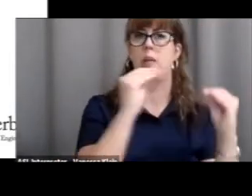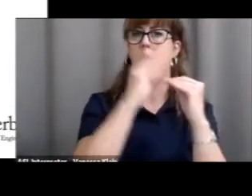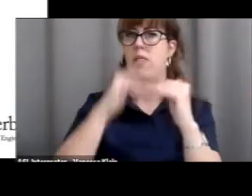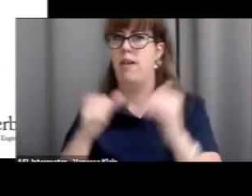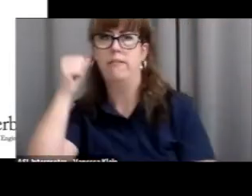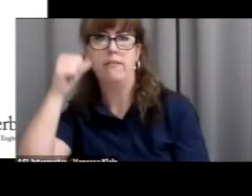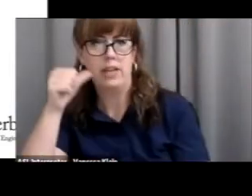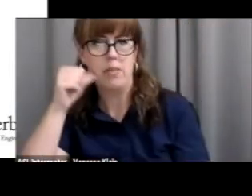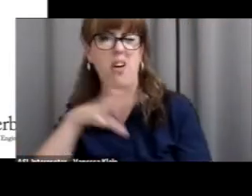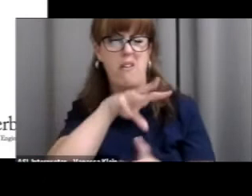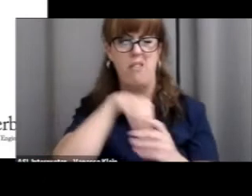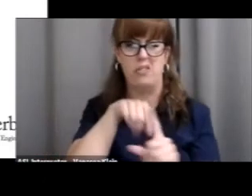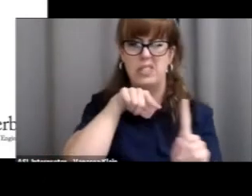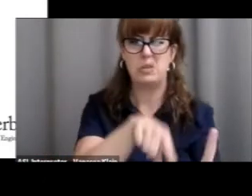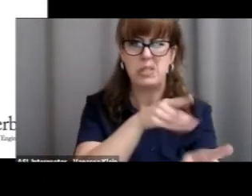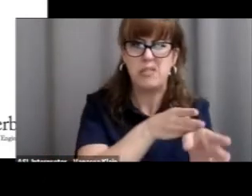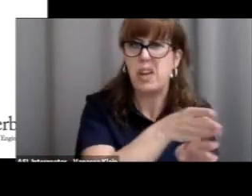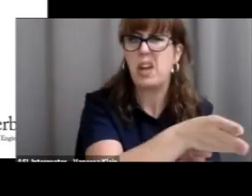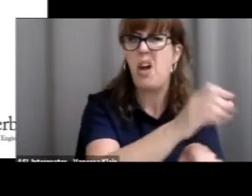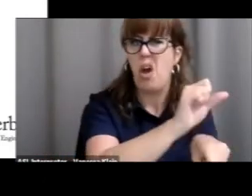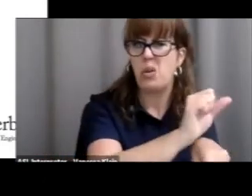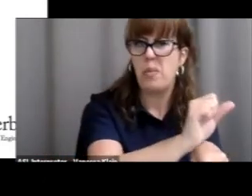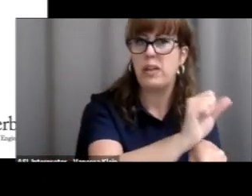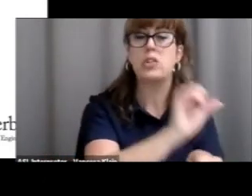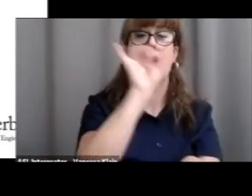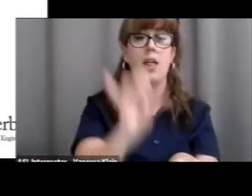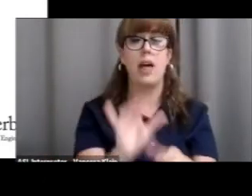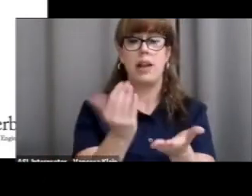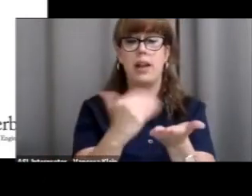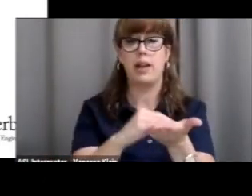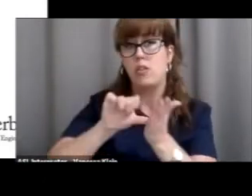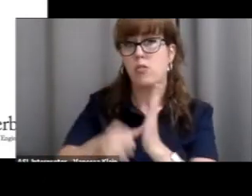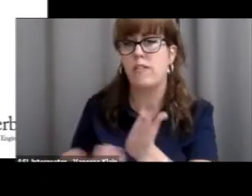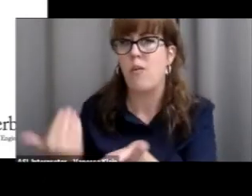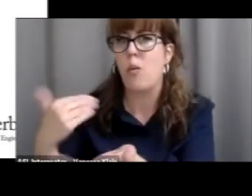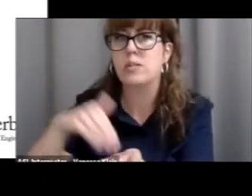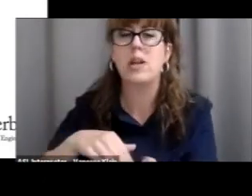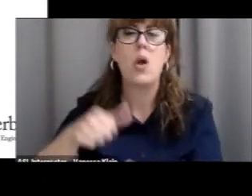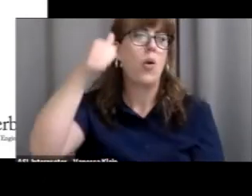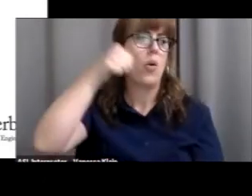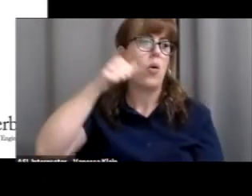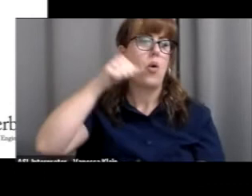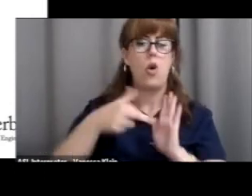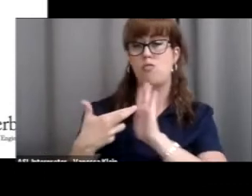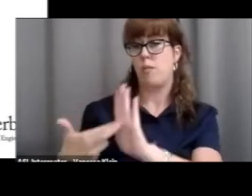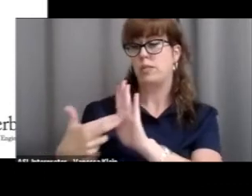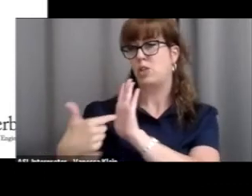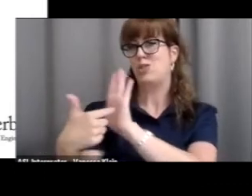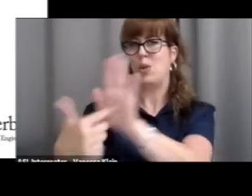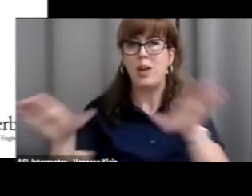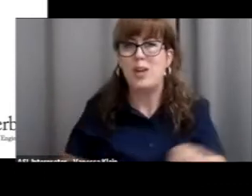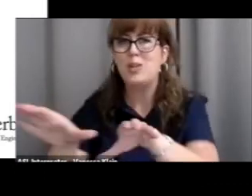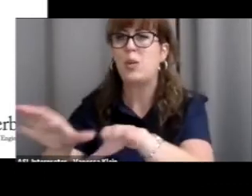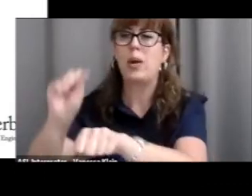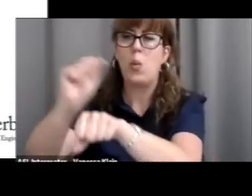occupation, again, reinforcing that women are usually represented doing